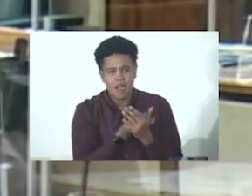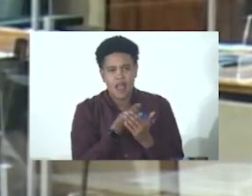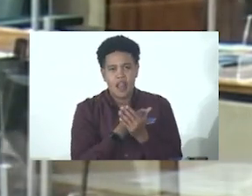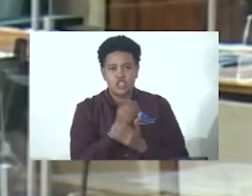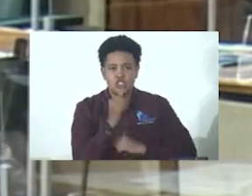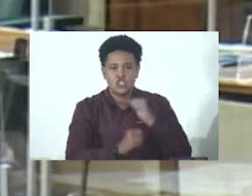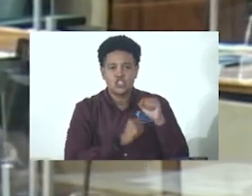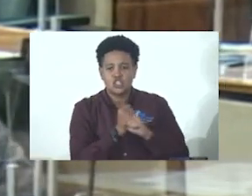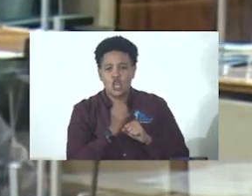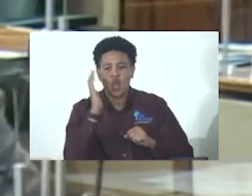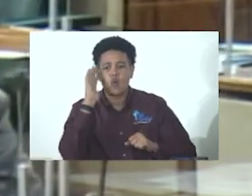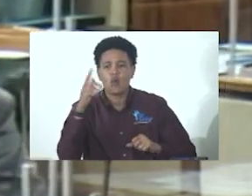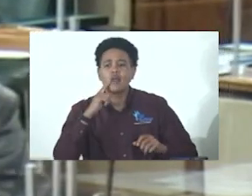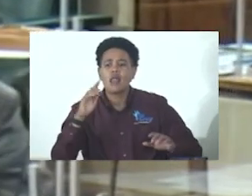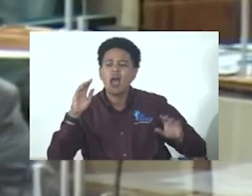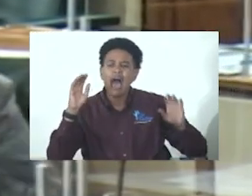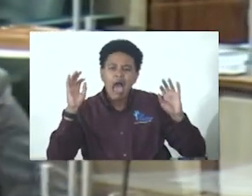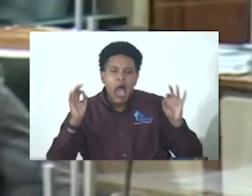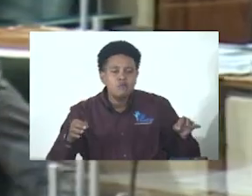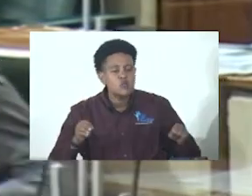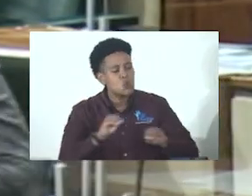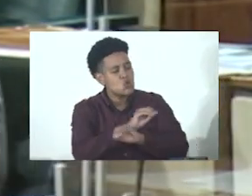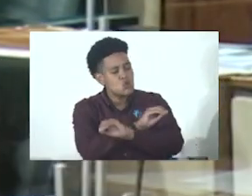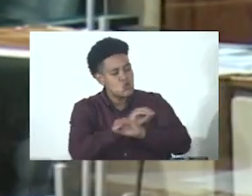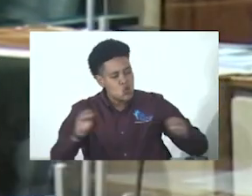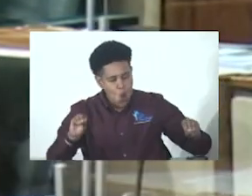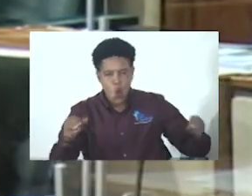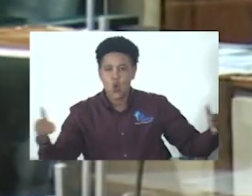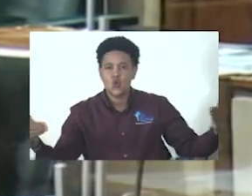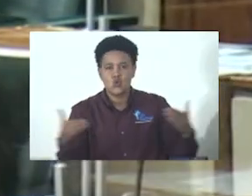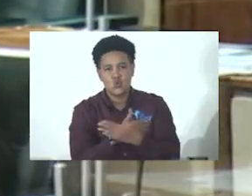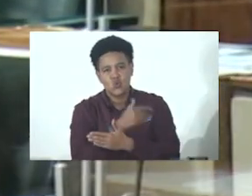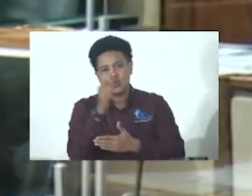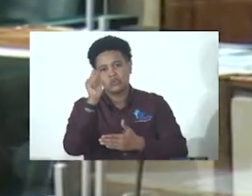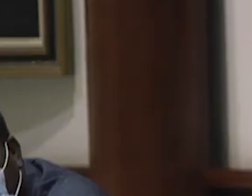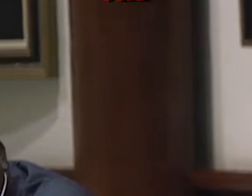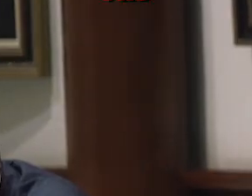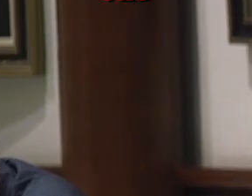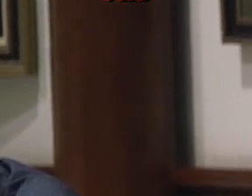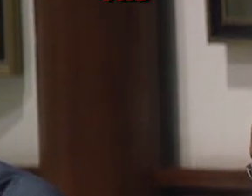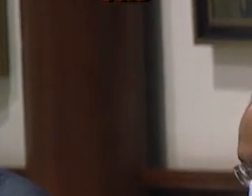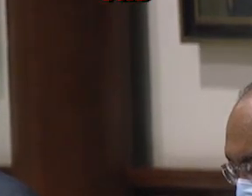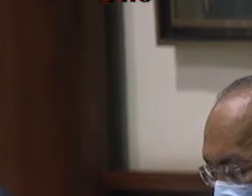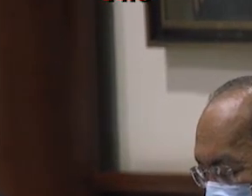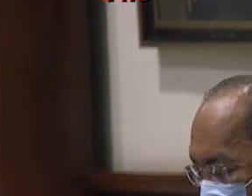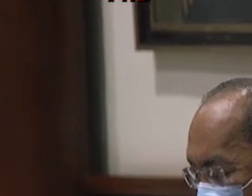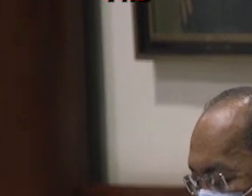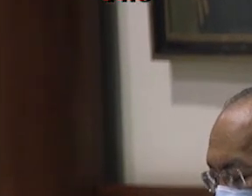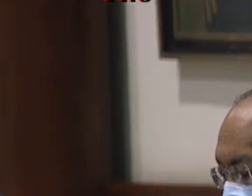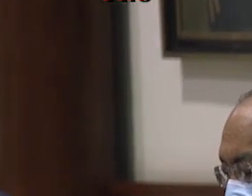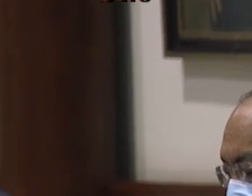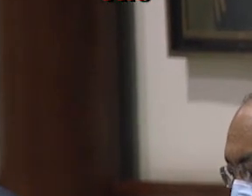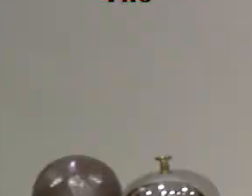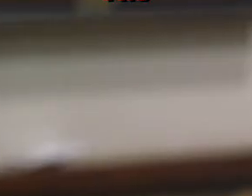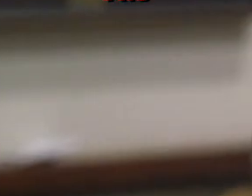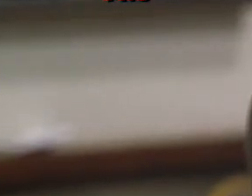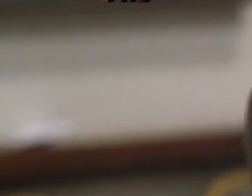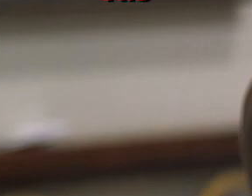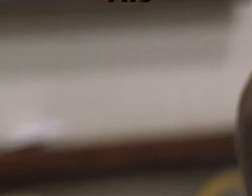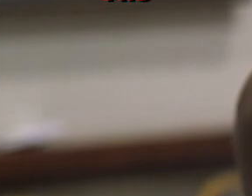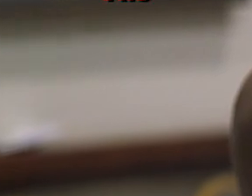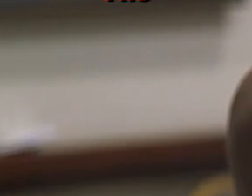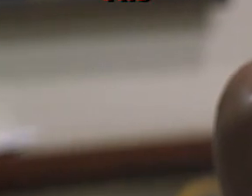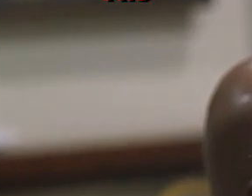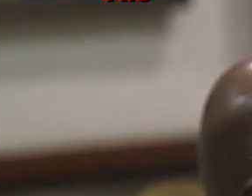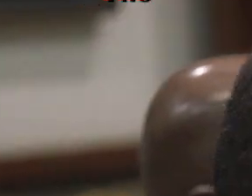year where there will be absolutely no new taxes. Minister Clark says strong and prudent policy decisions